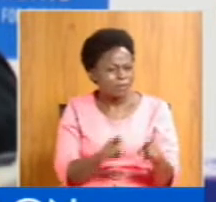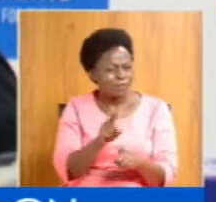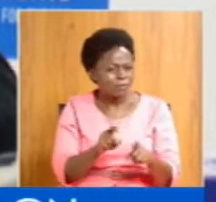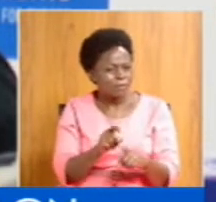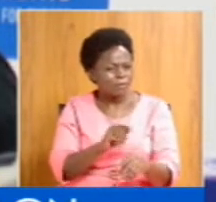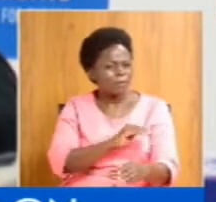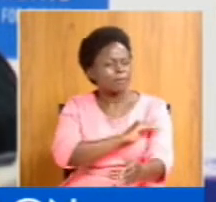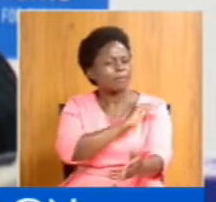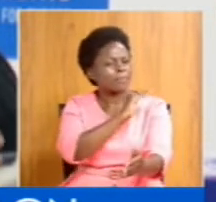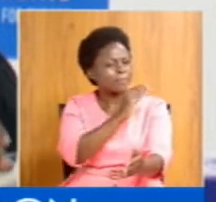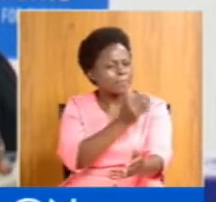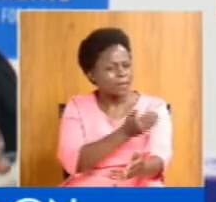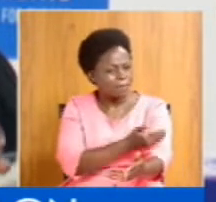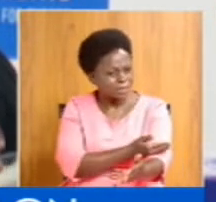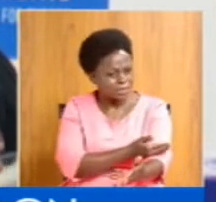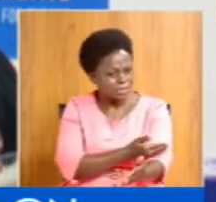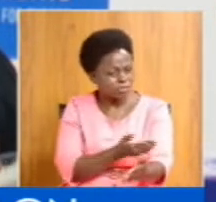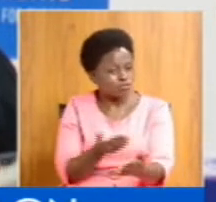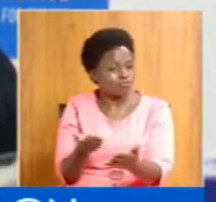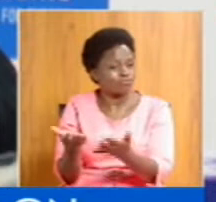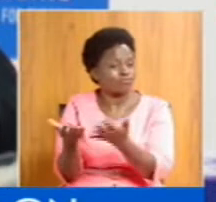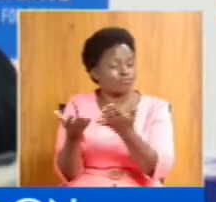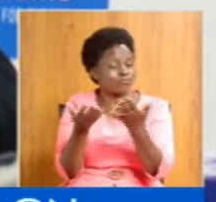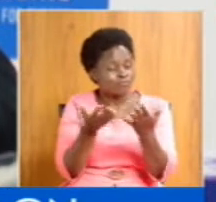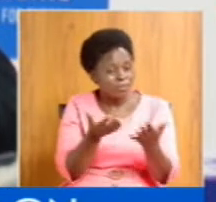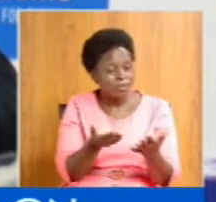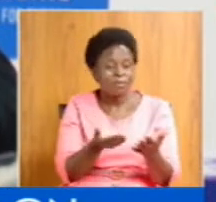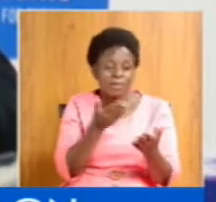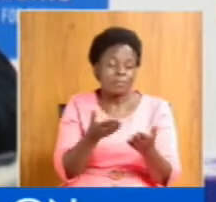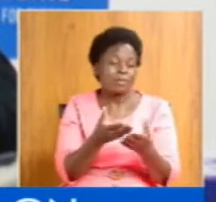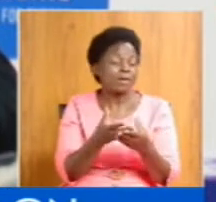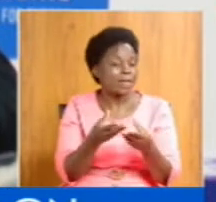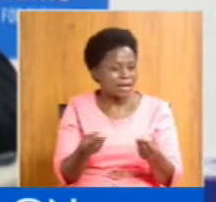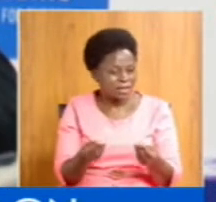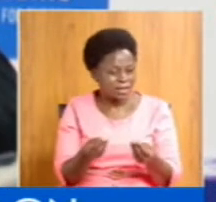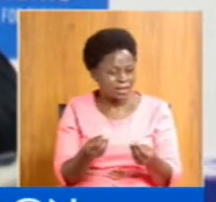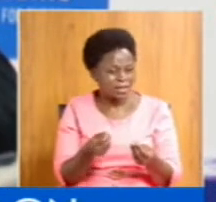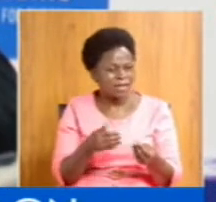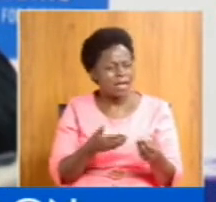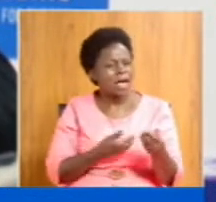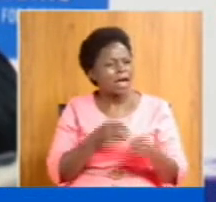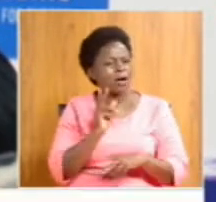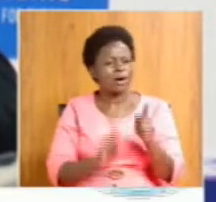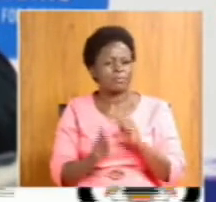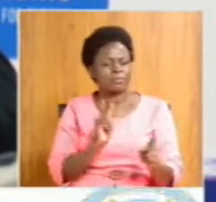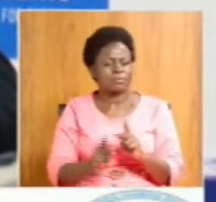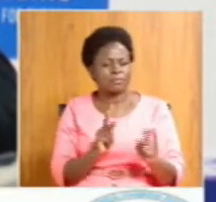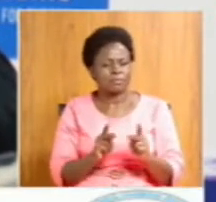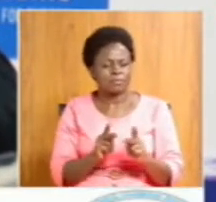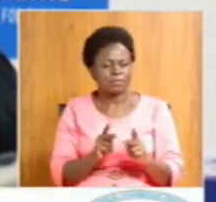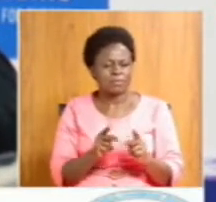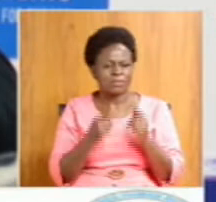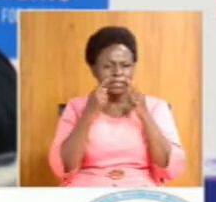the capacity to bring them up may still be lacking. Our citizens are still looking at